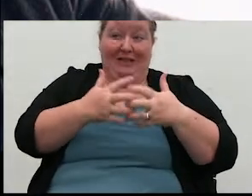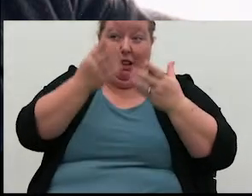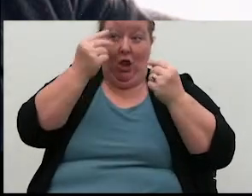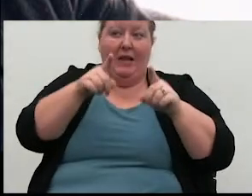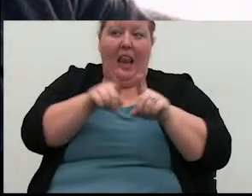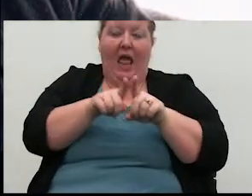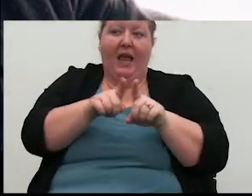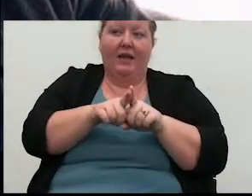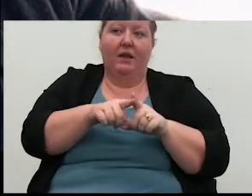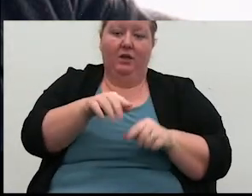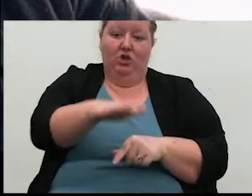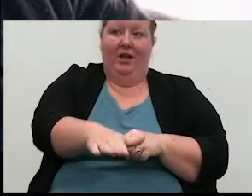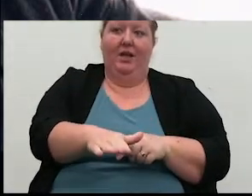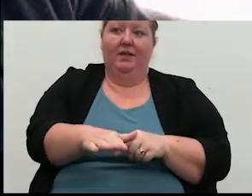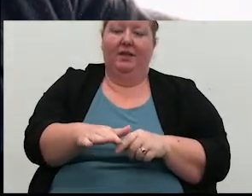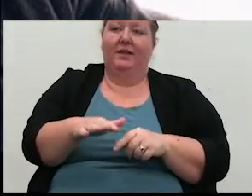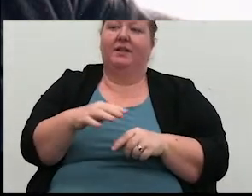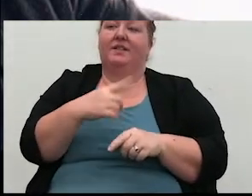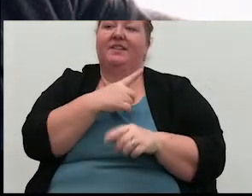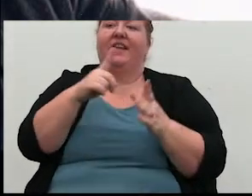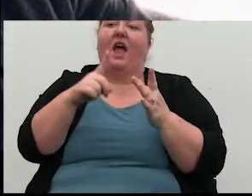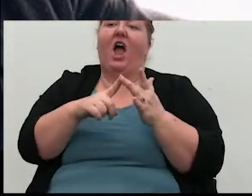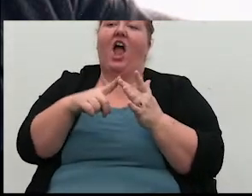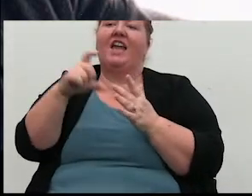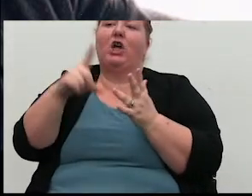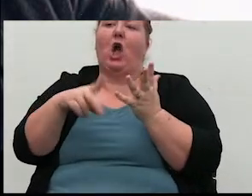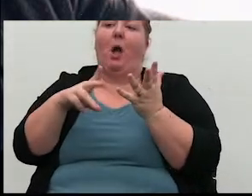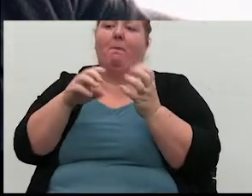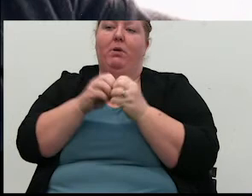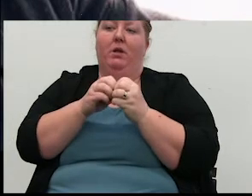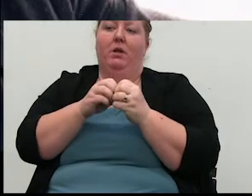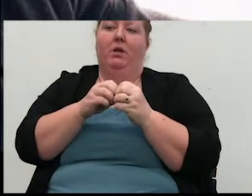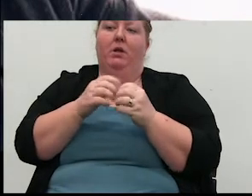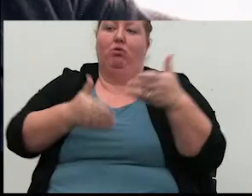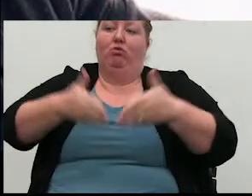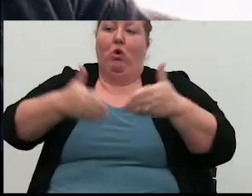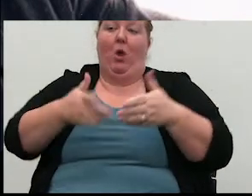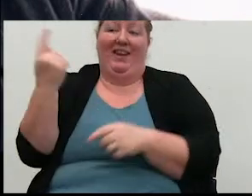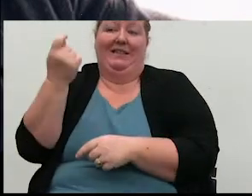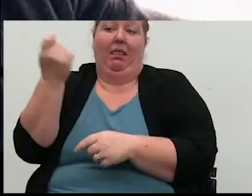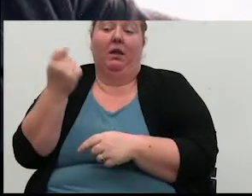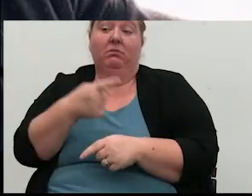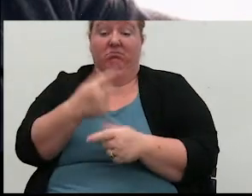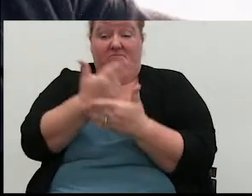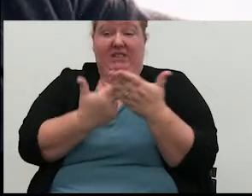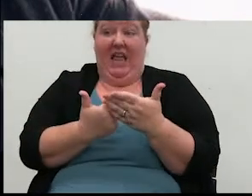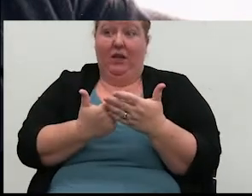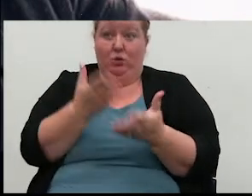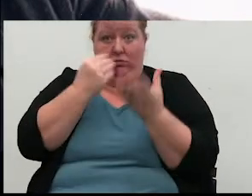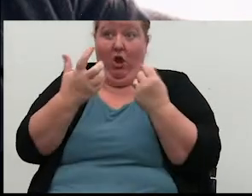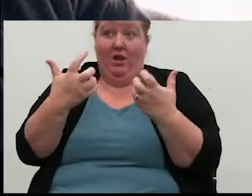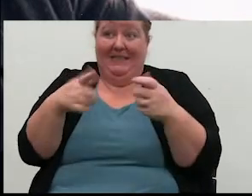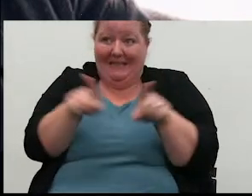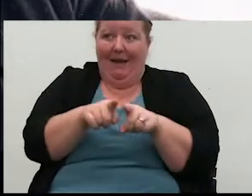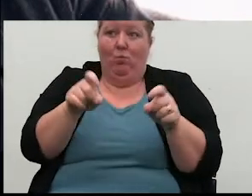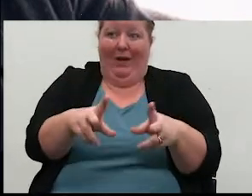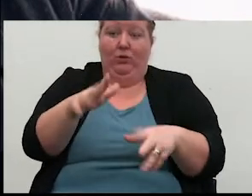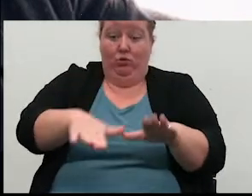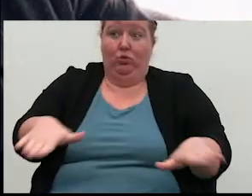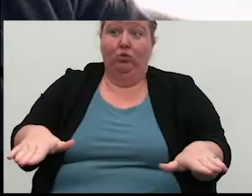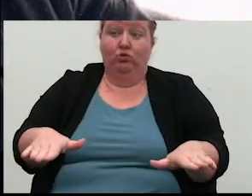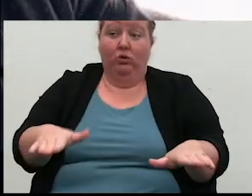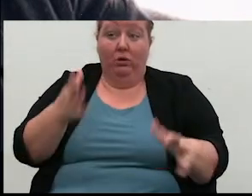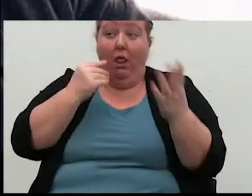learns. This is the iCub robot, built in Italy, and it's designed to learn the way that children learn. In fact, there